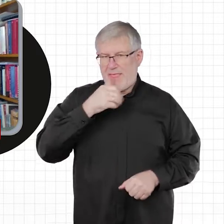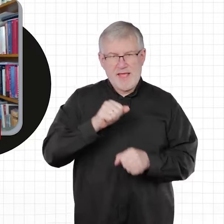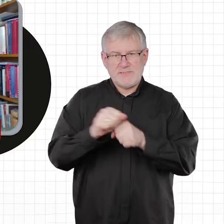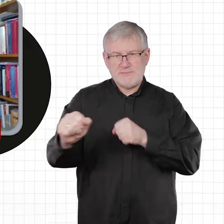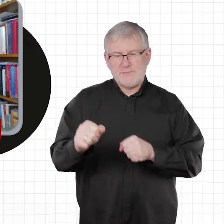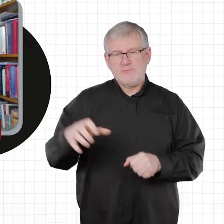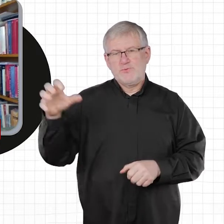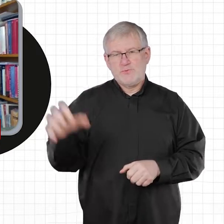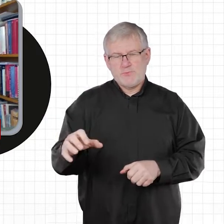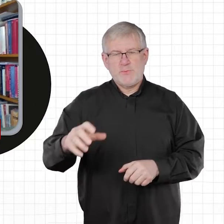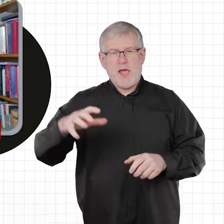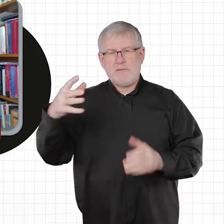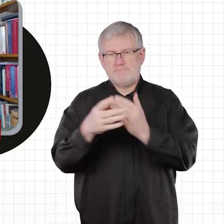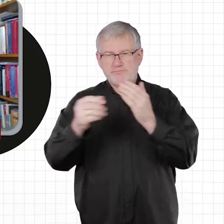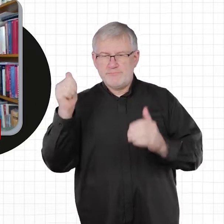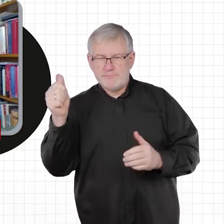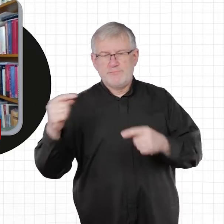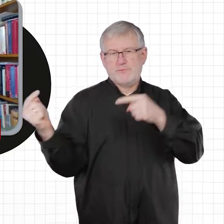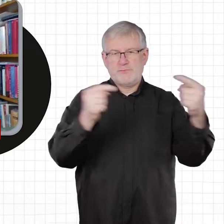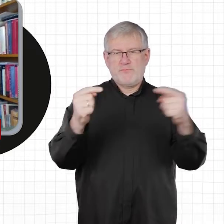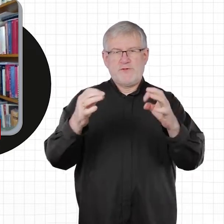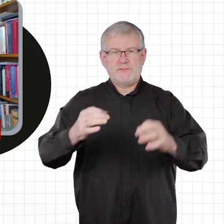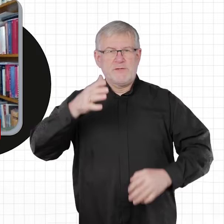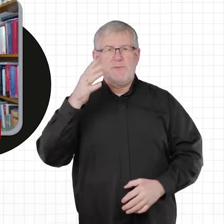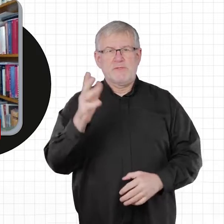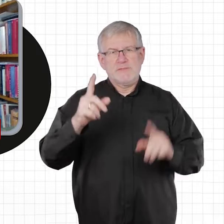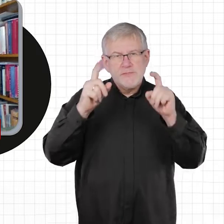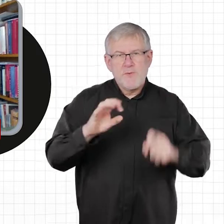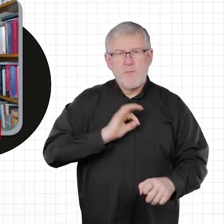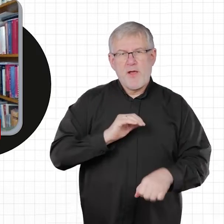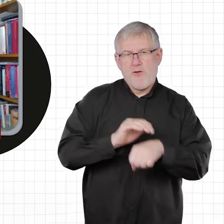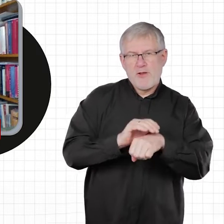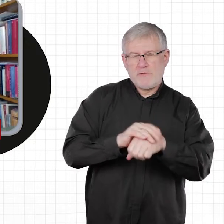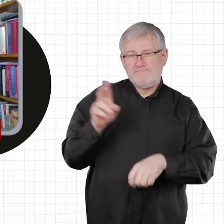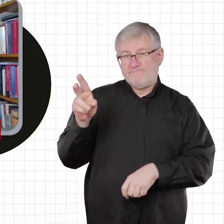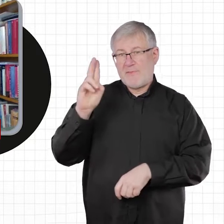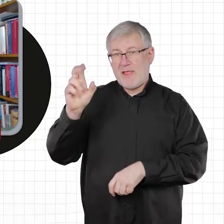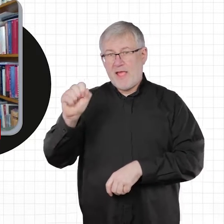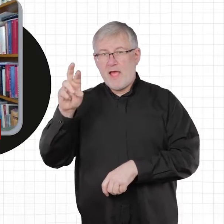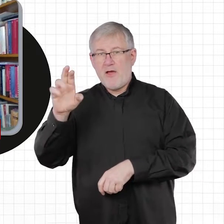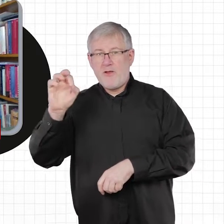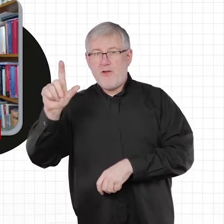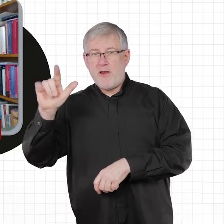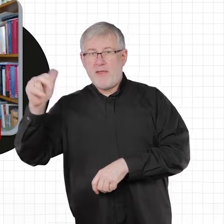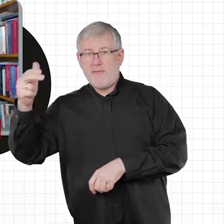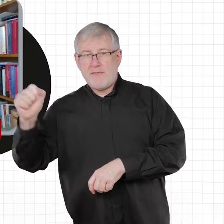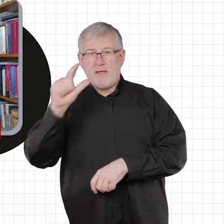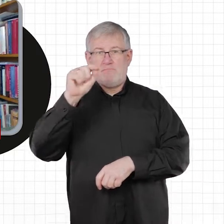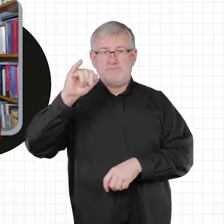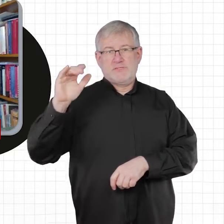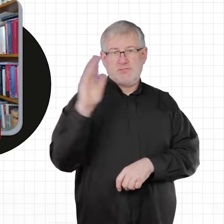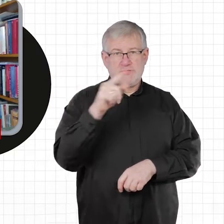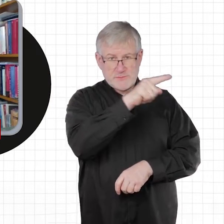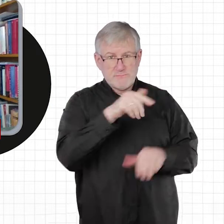here today. Today we are going to talk with some experts in their fields. And I can start with my colleague